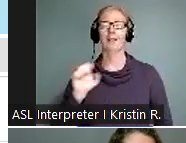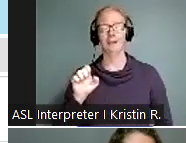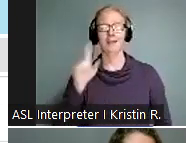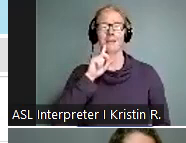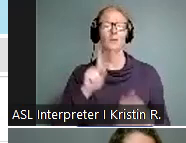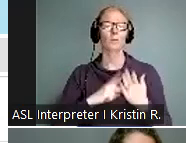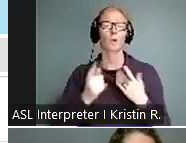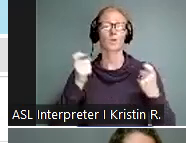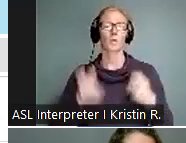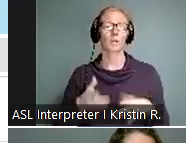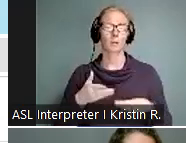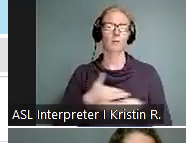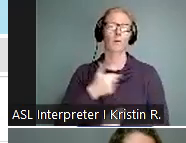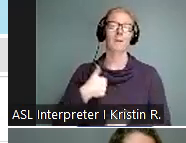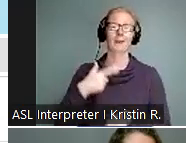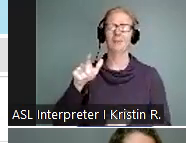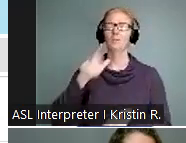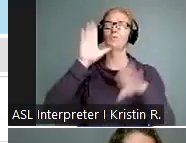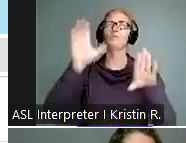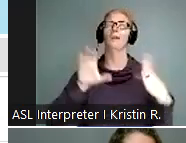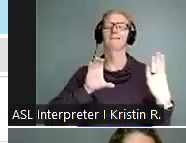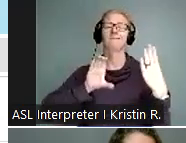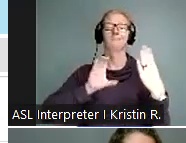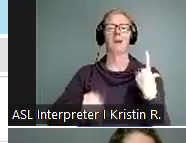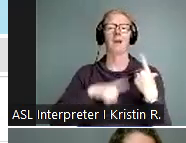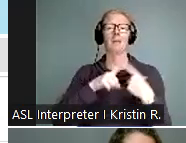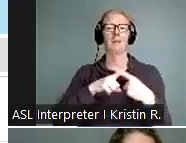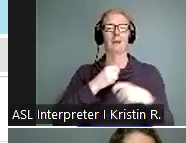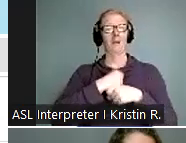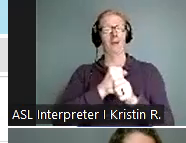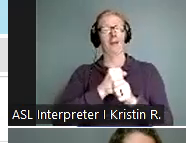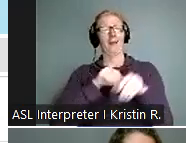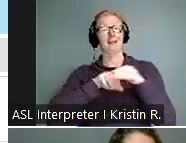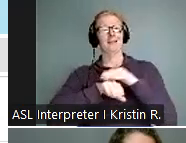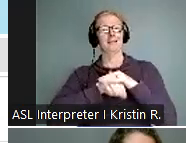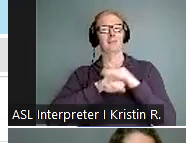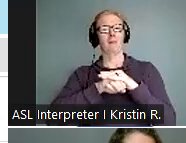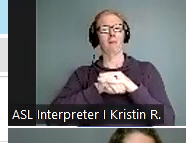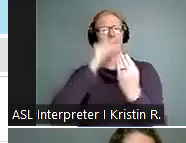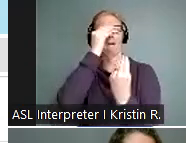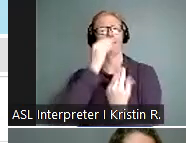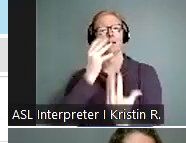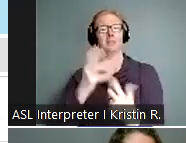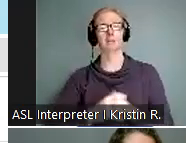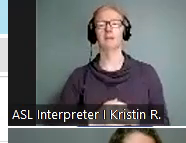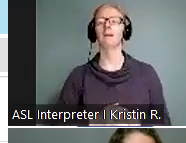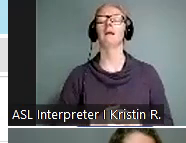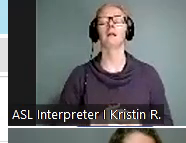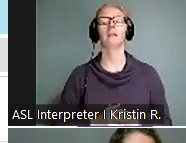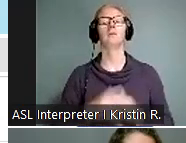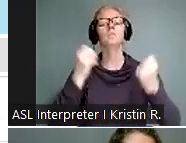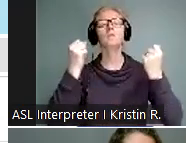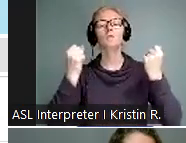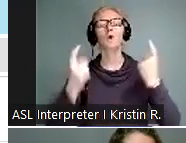they created this really great section on creating accessible content. Once again, we have a lot of questions